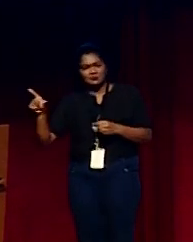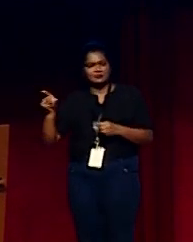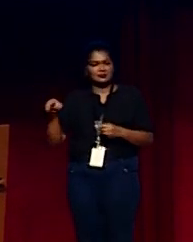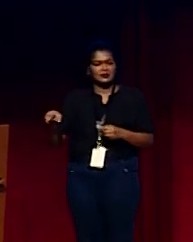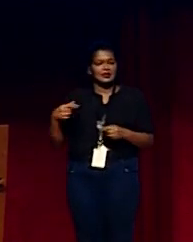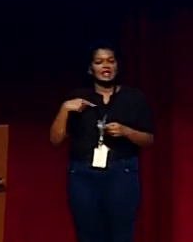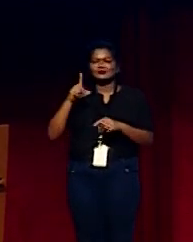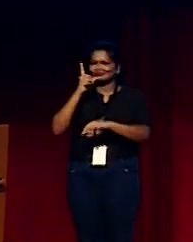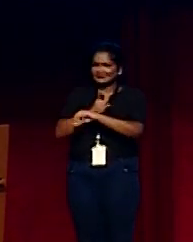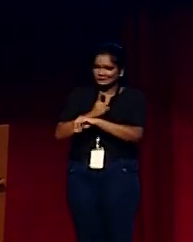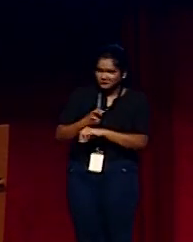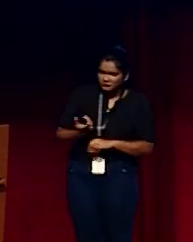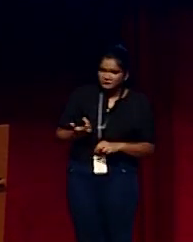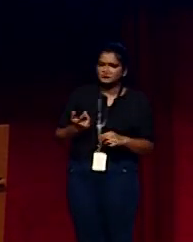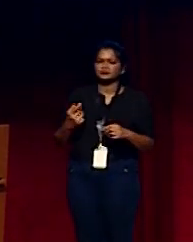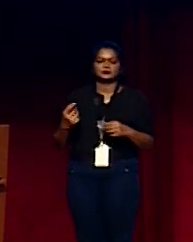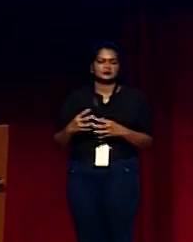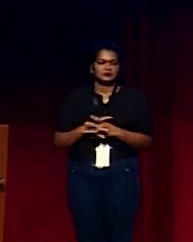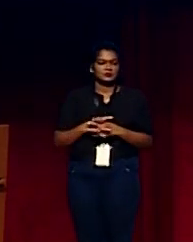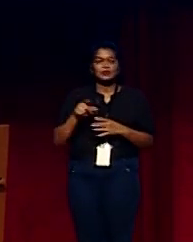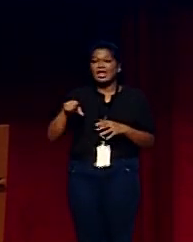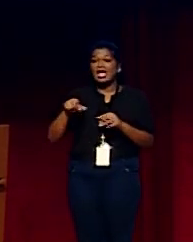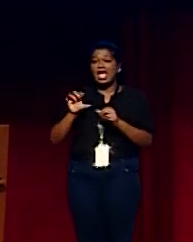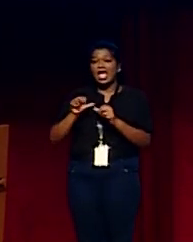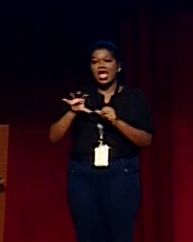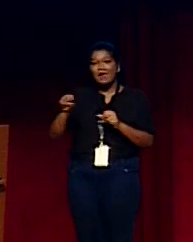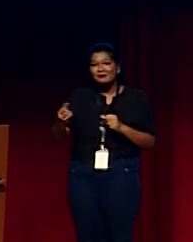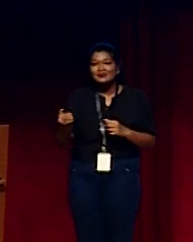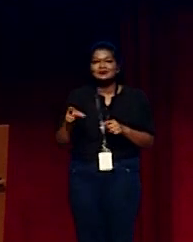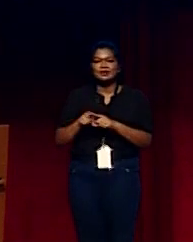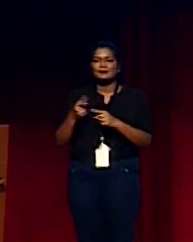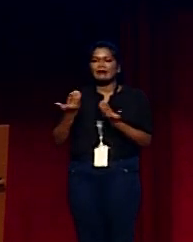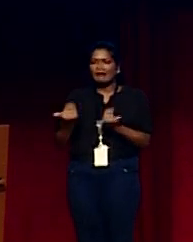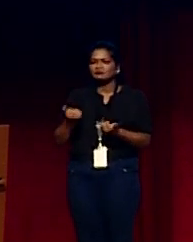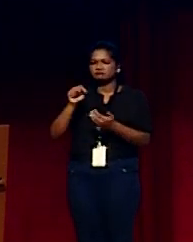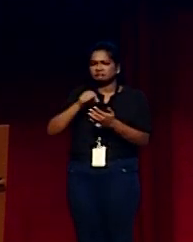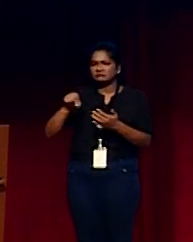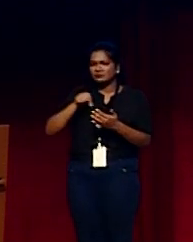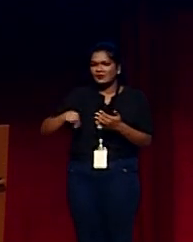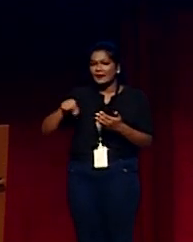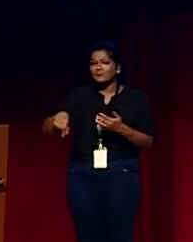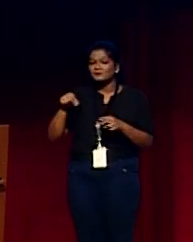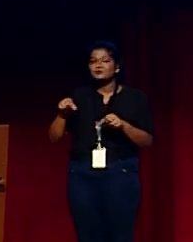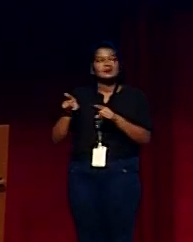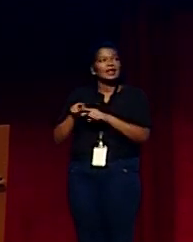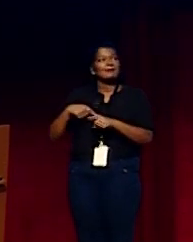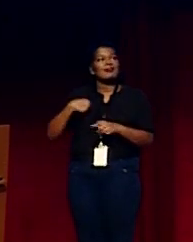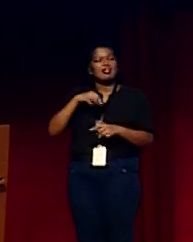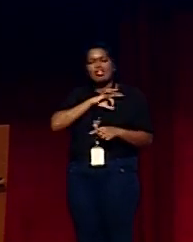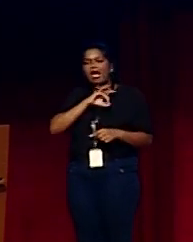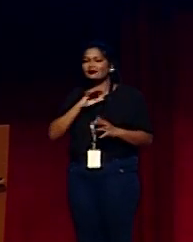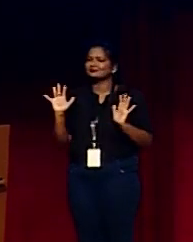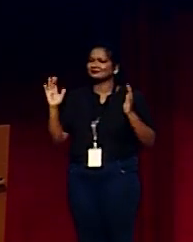for teachers and so on, to be able to just write a document in their preferred